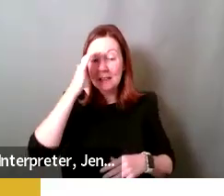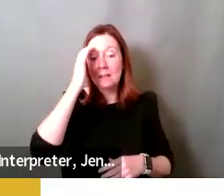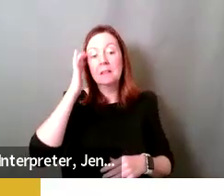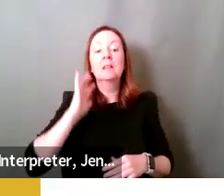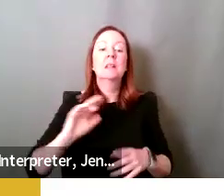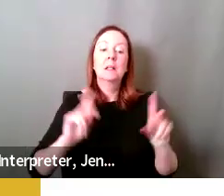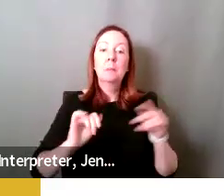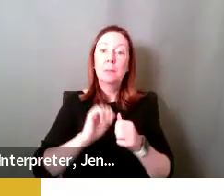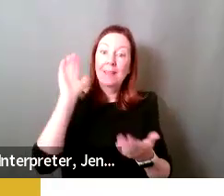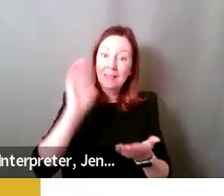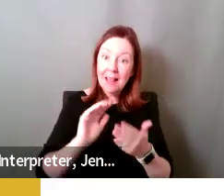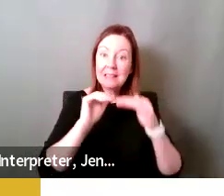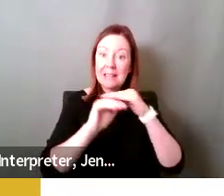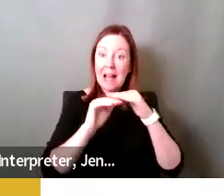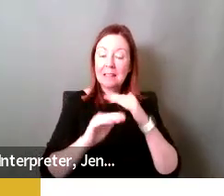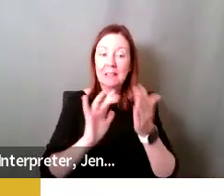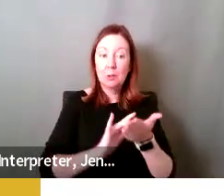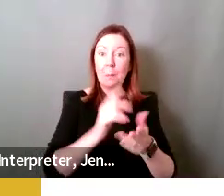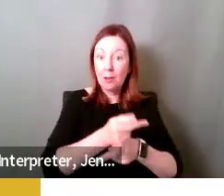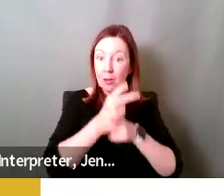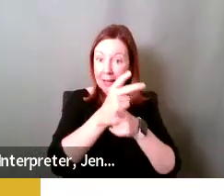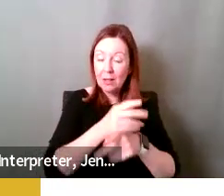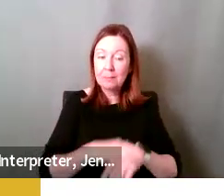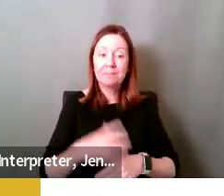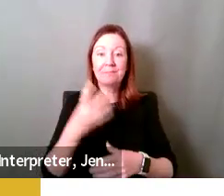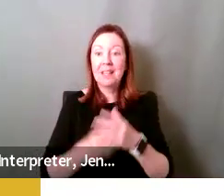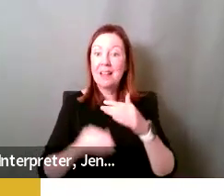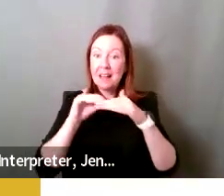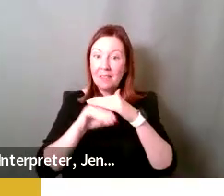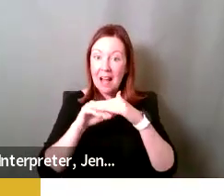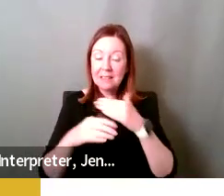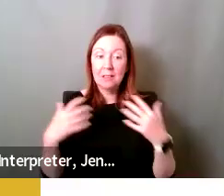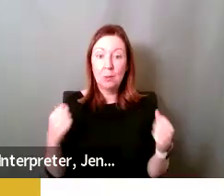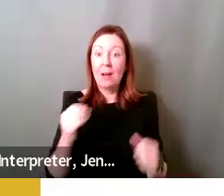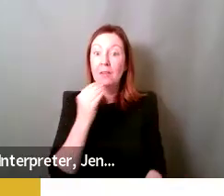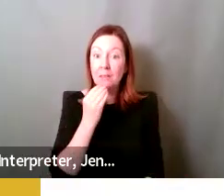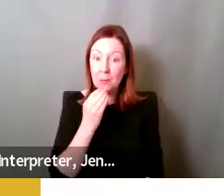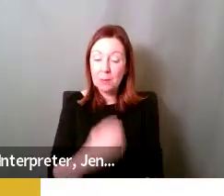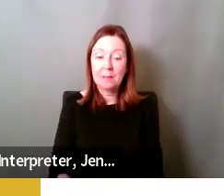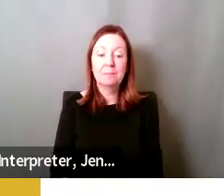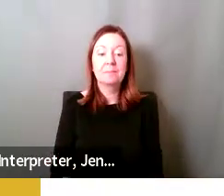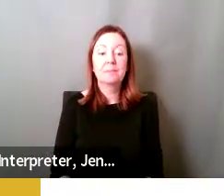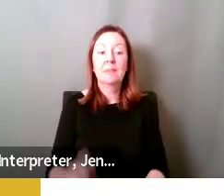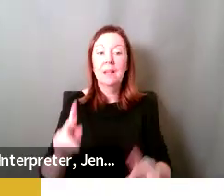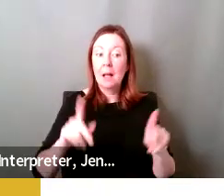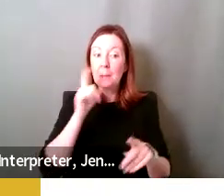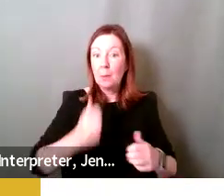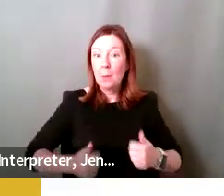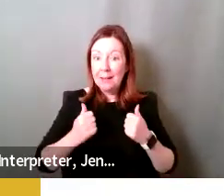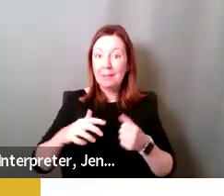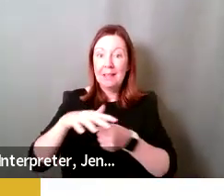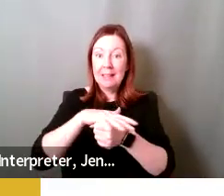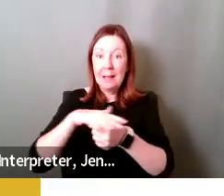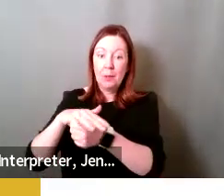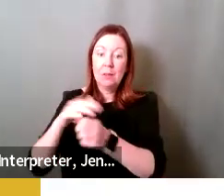with less access to medical care, lack of access to healthy food, and people who live in